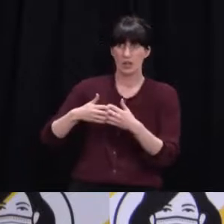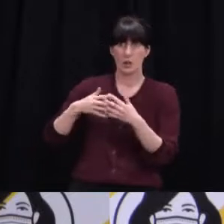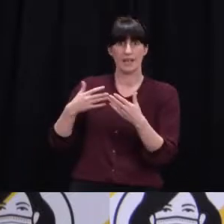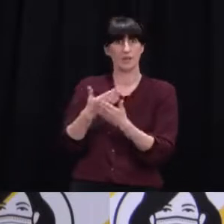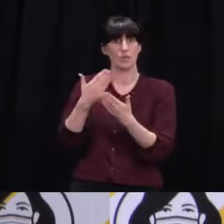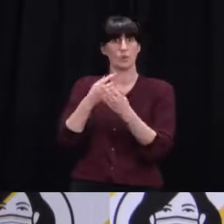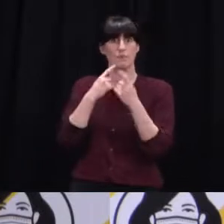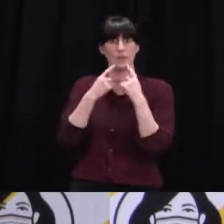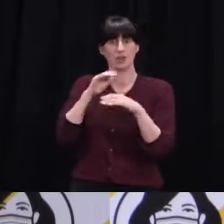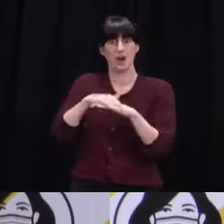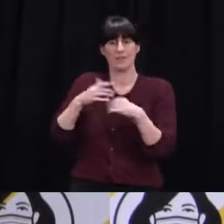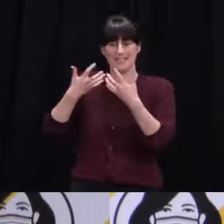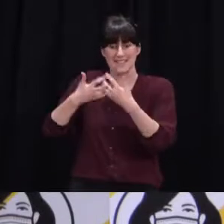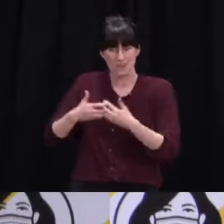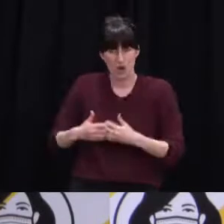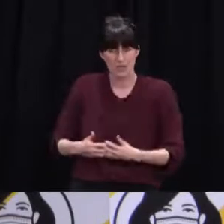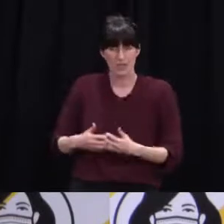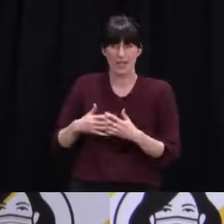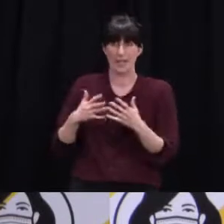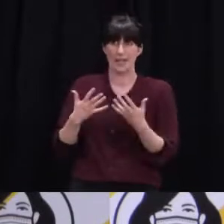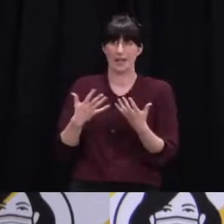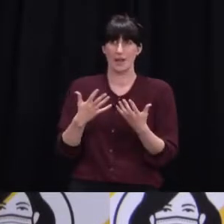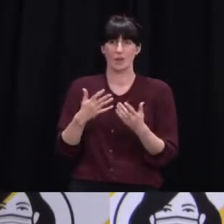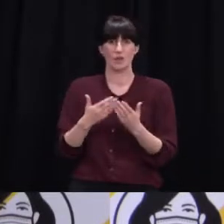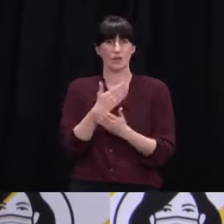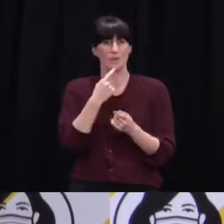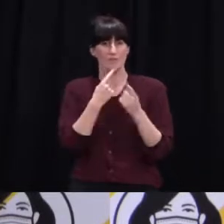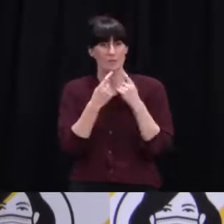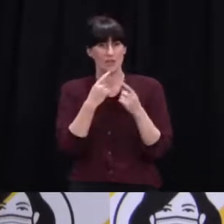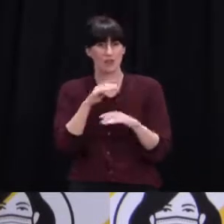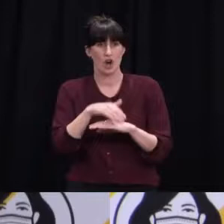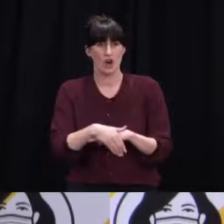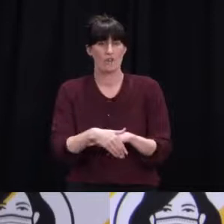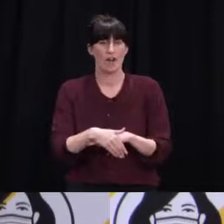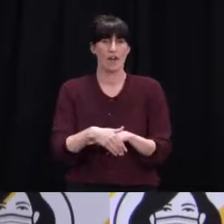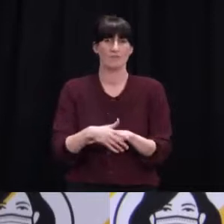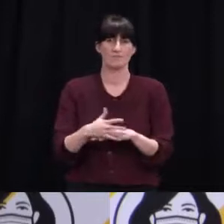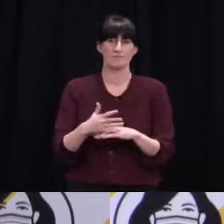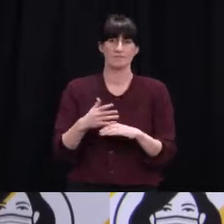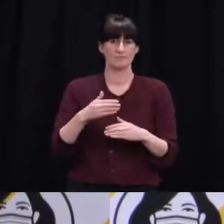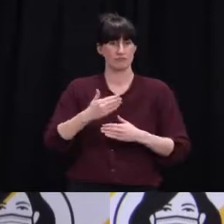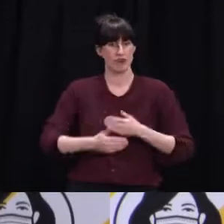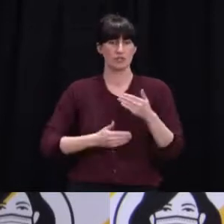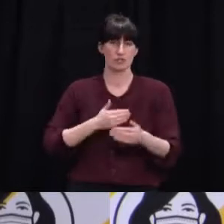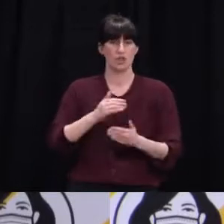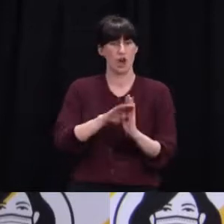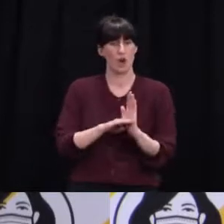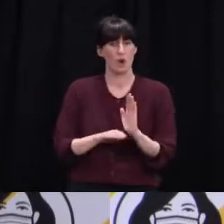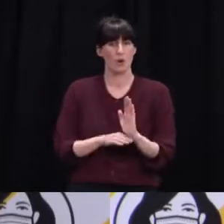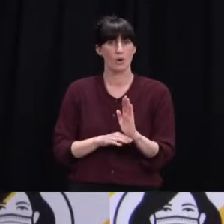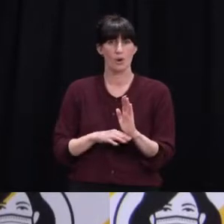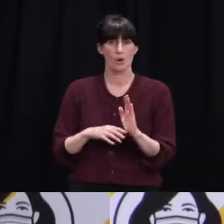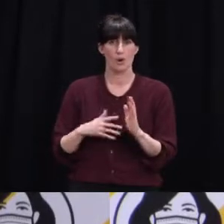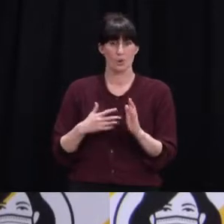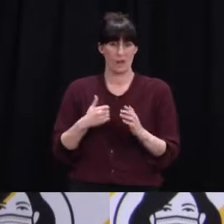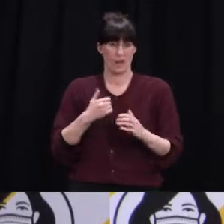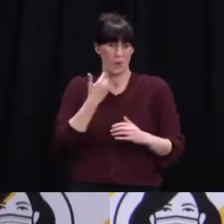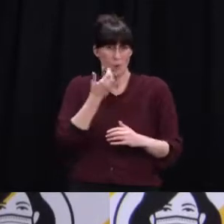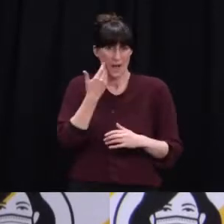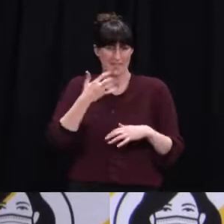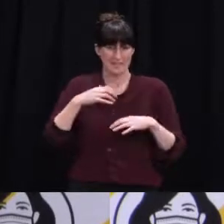come into being, such as our ability to better enforce vaccination and pre-departure testing through a greater